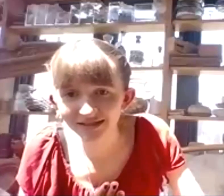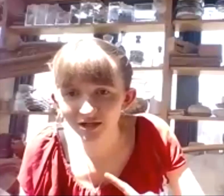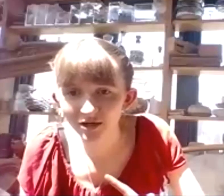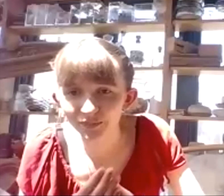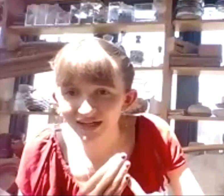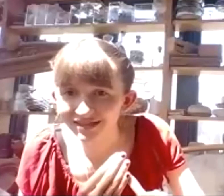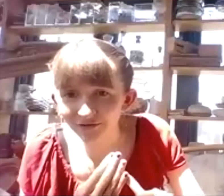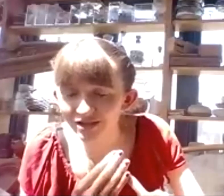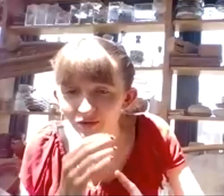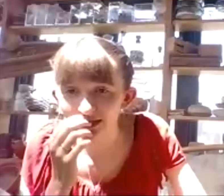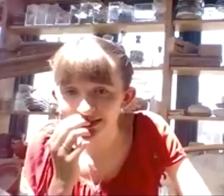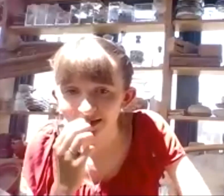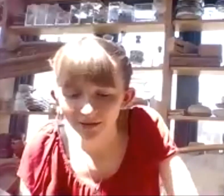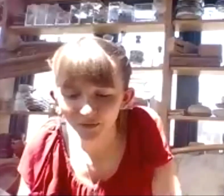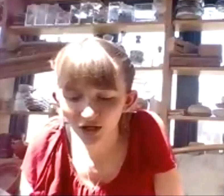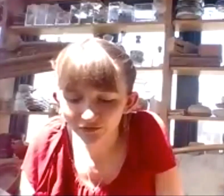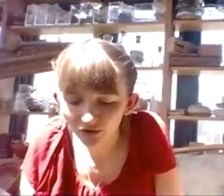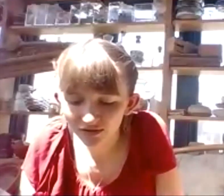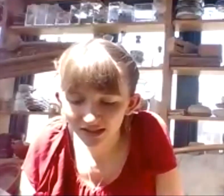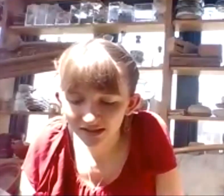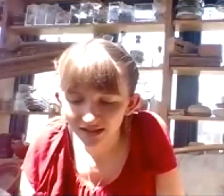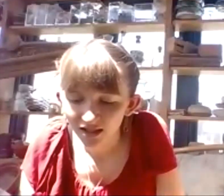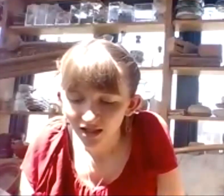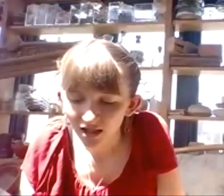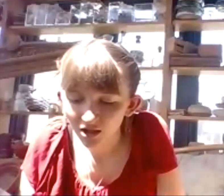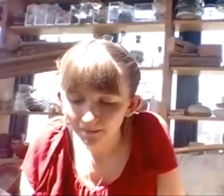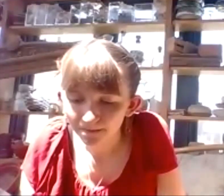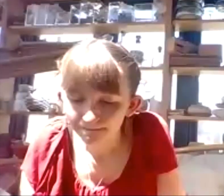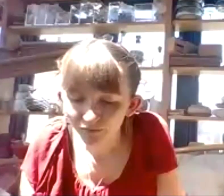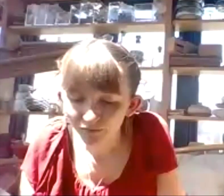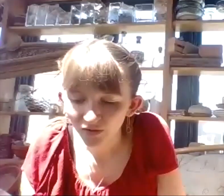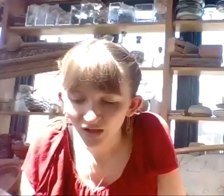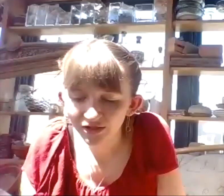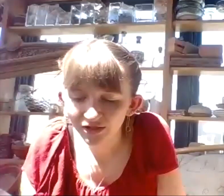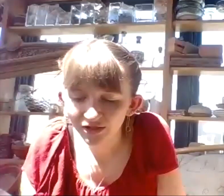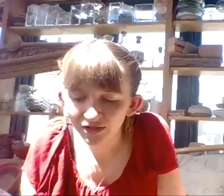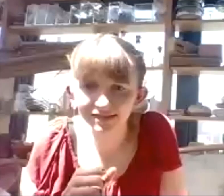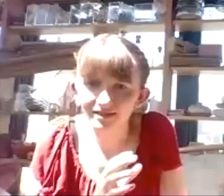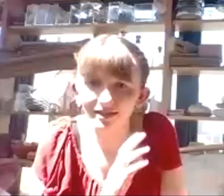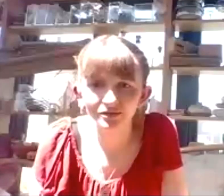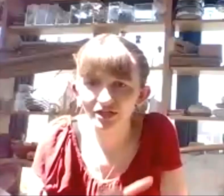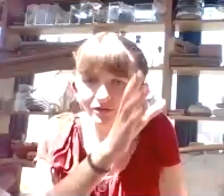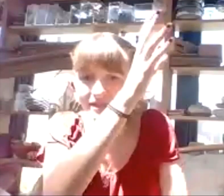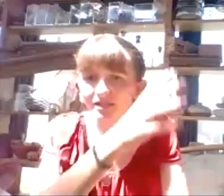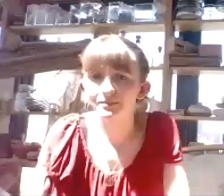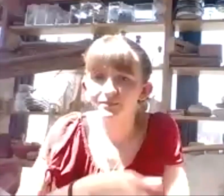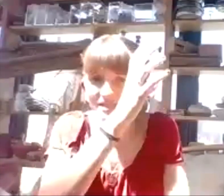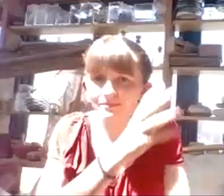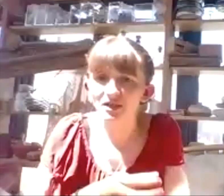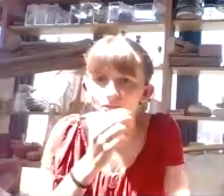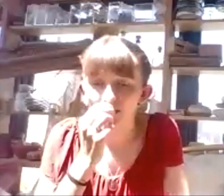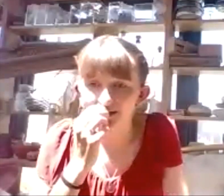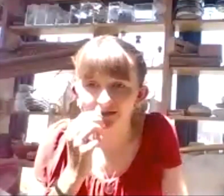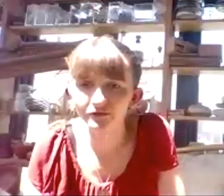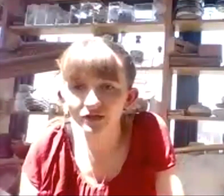Ankylosaurus, Pachycephalosaurus, a lot of those things. And generally this